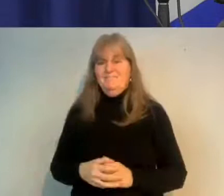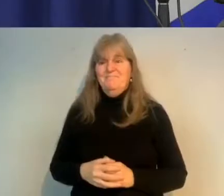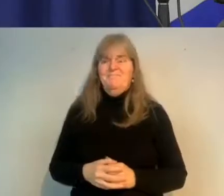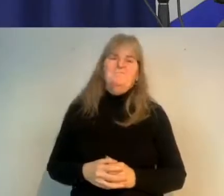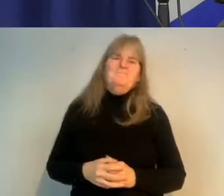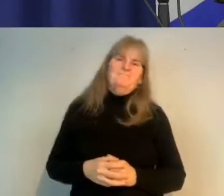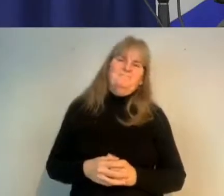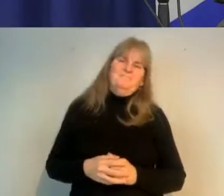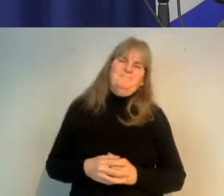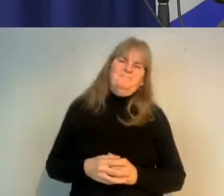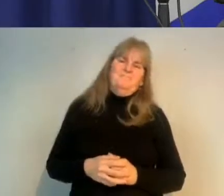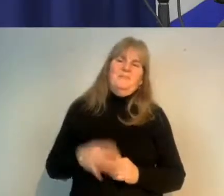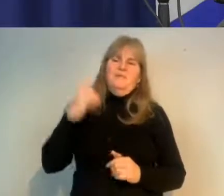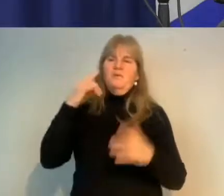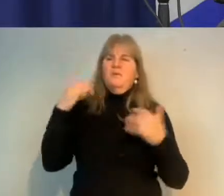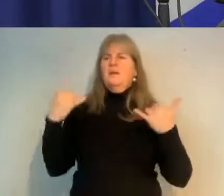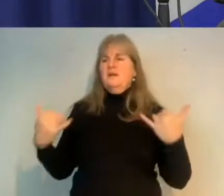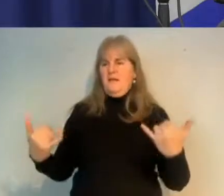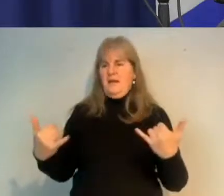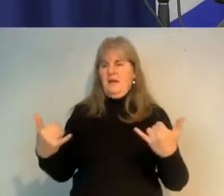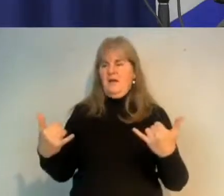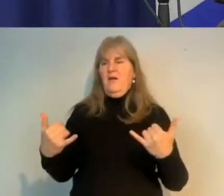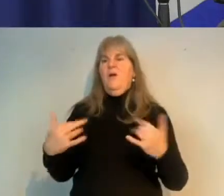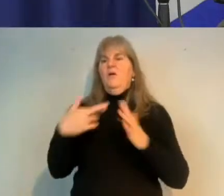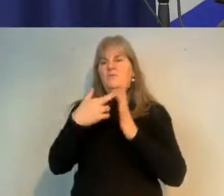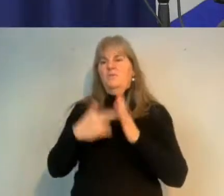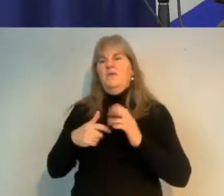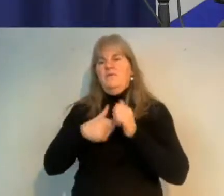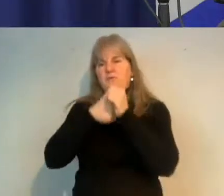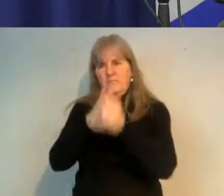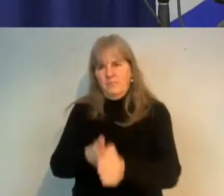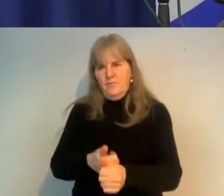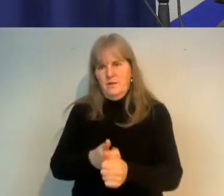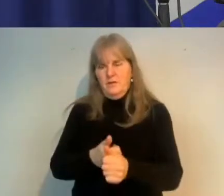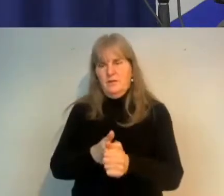Right now, we need to follow the rules, keep our contacts